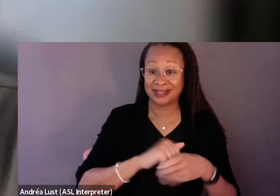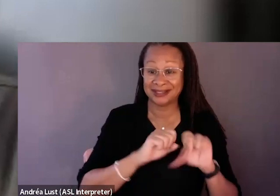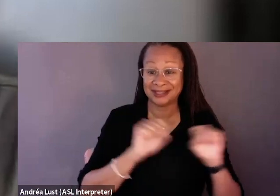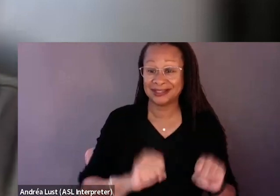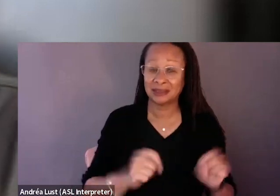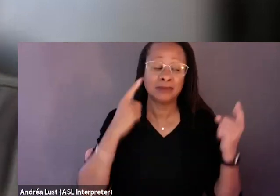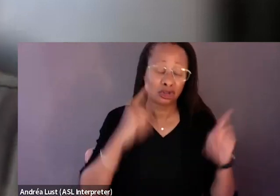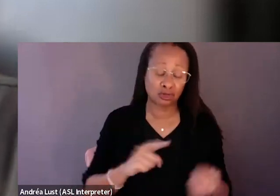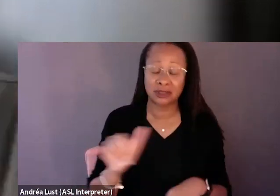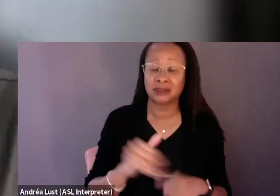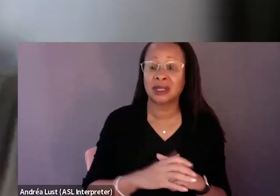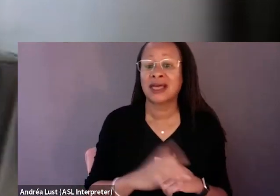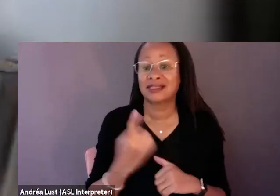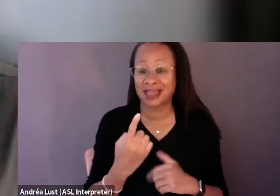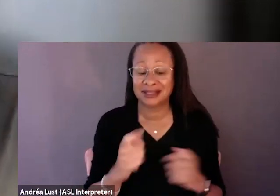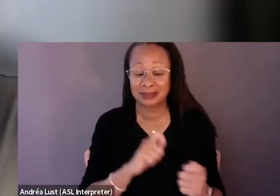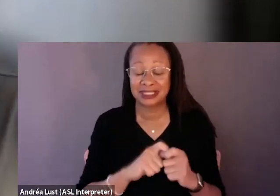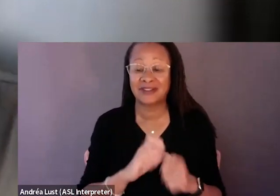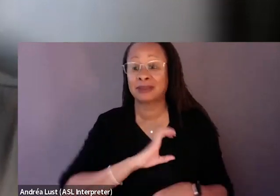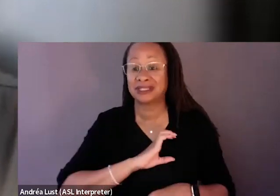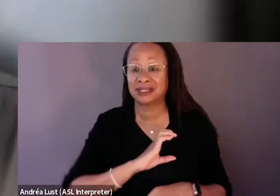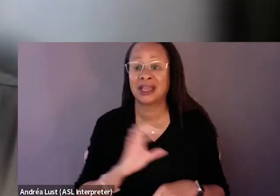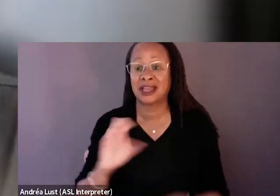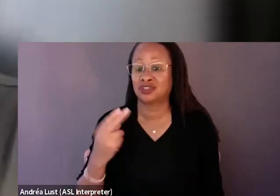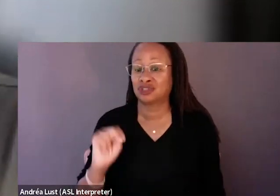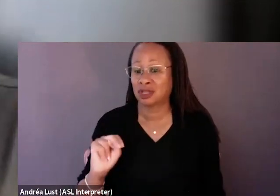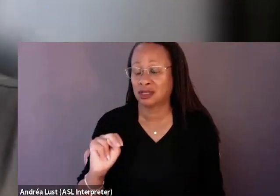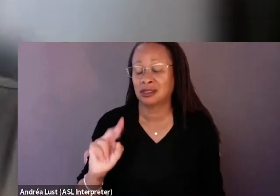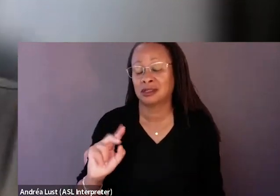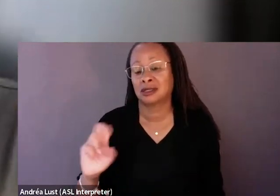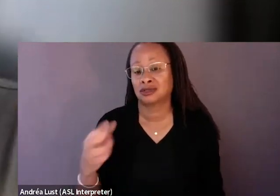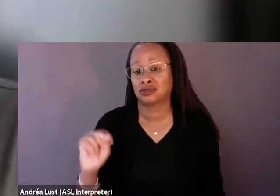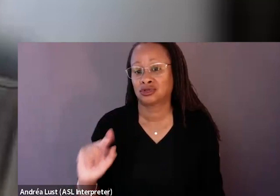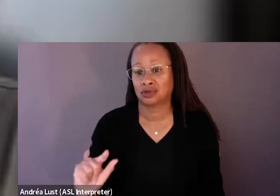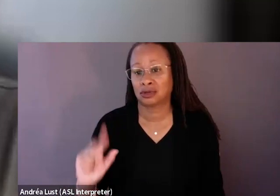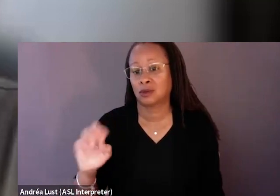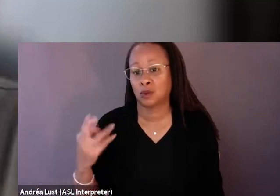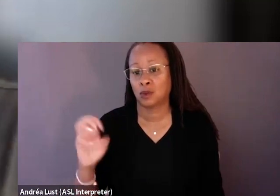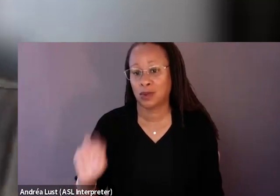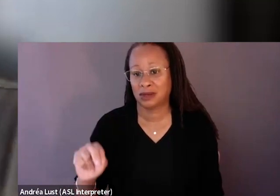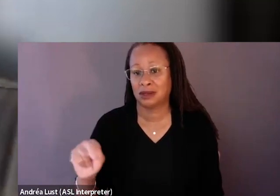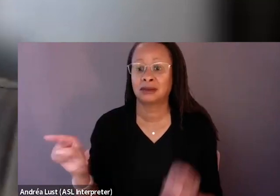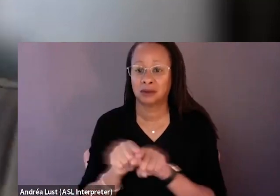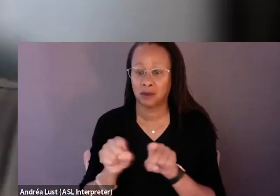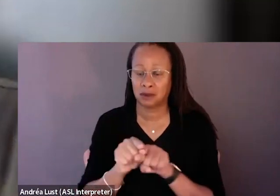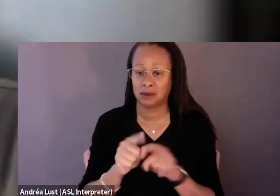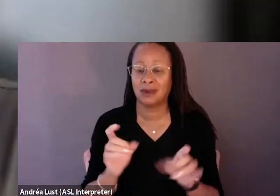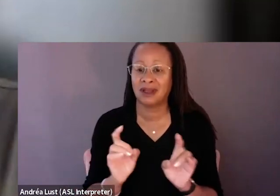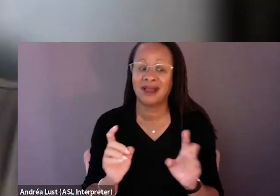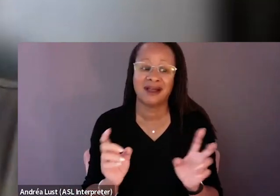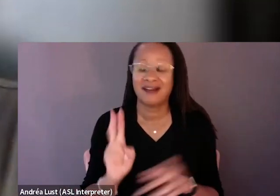police, Chen Chongwen, is also a victim in that system. So that's quite a